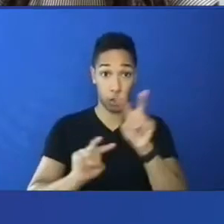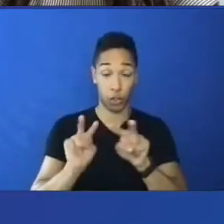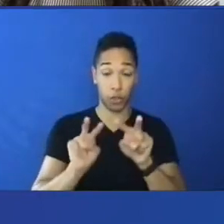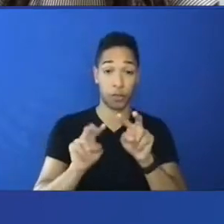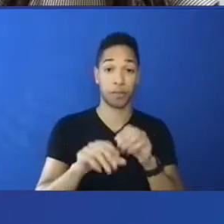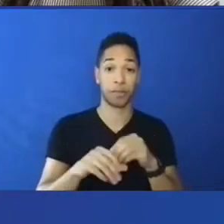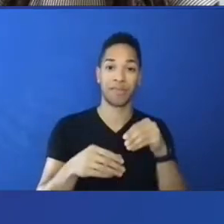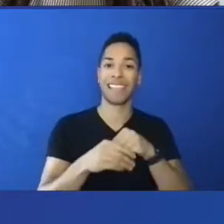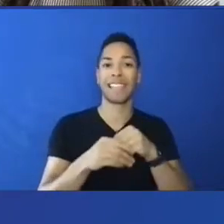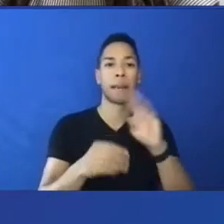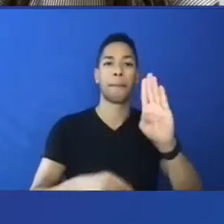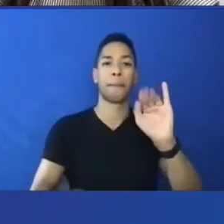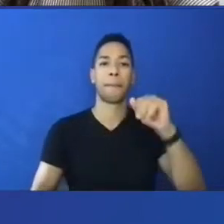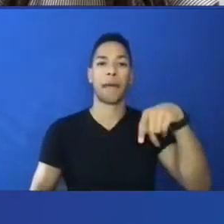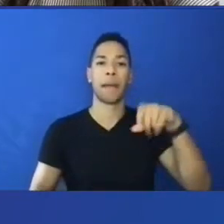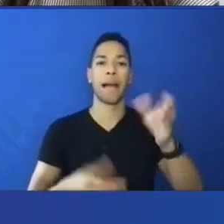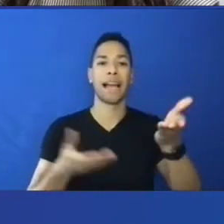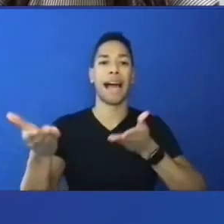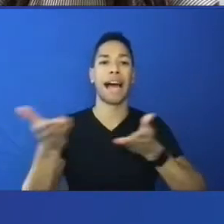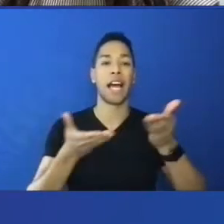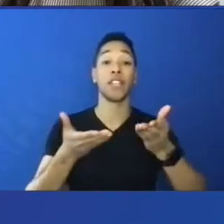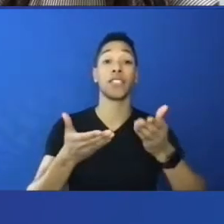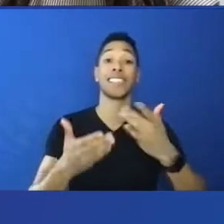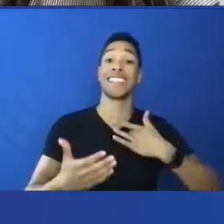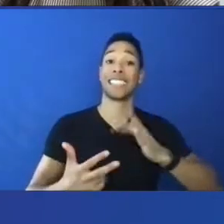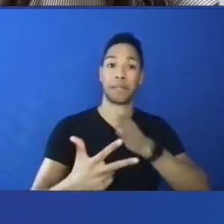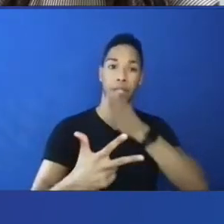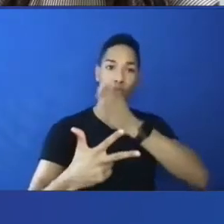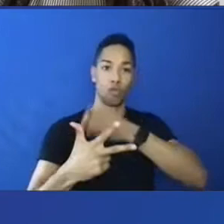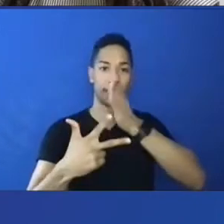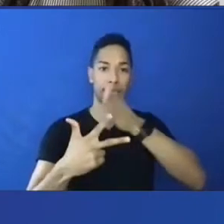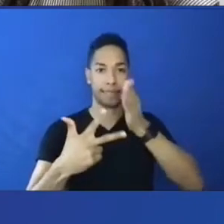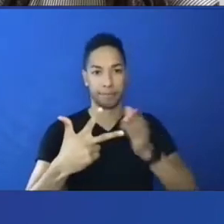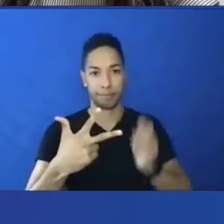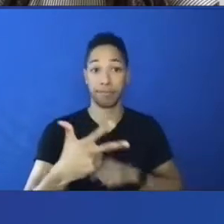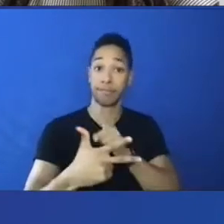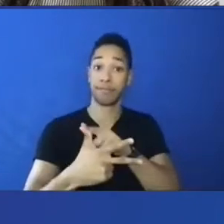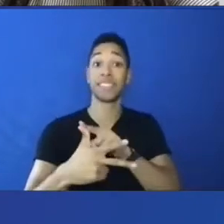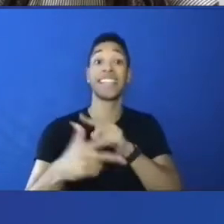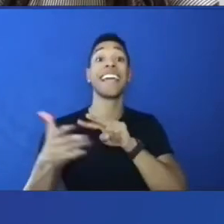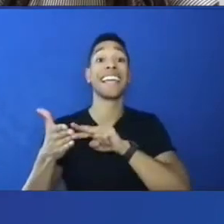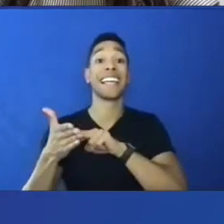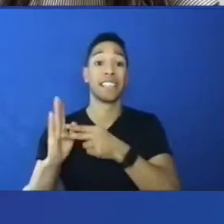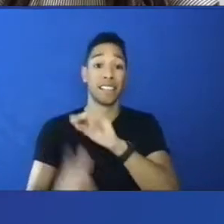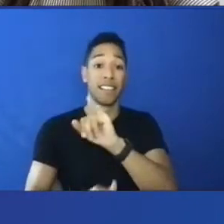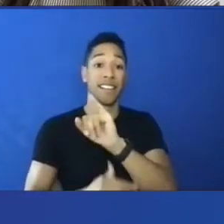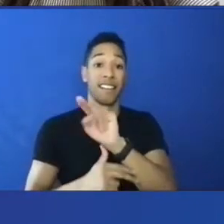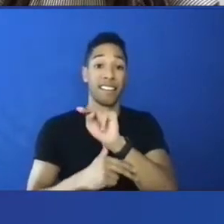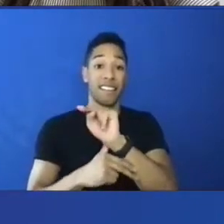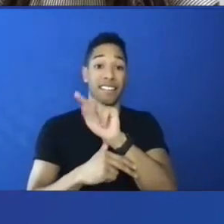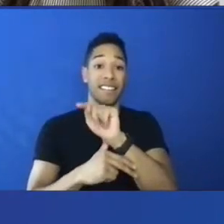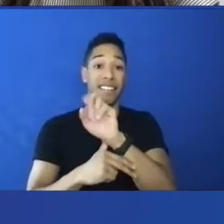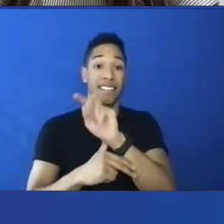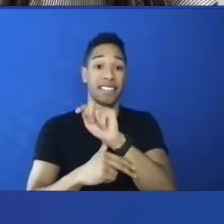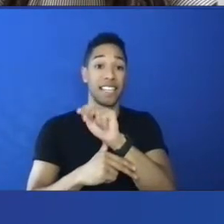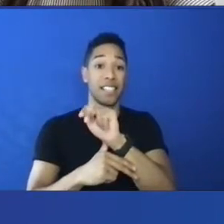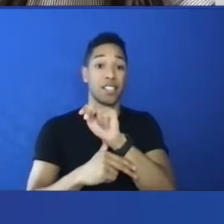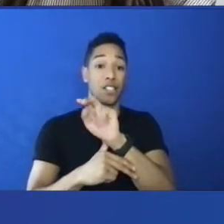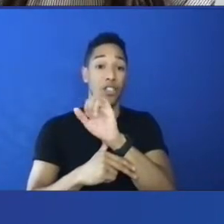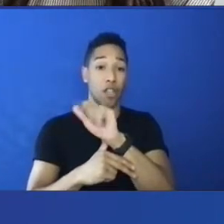these hires tend to fall into three categories: one, intentional; two,